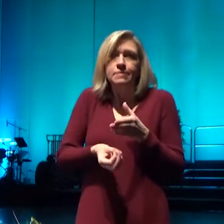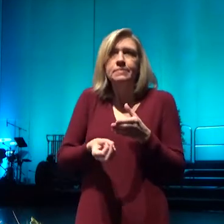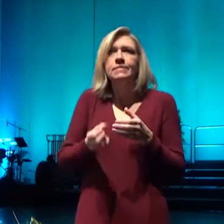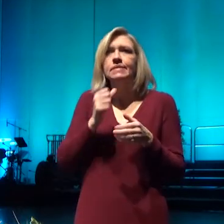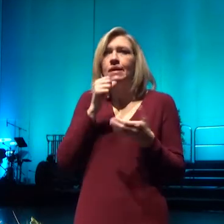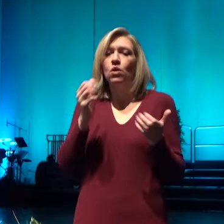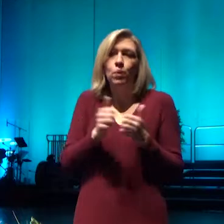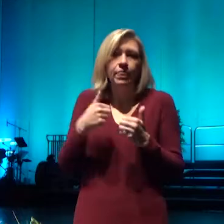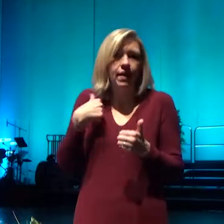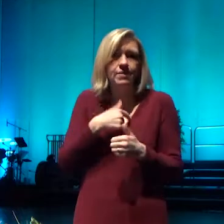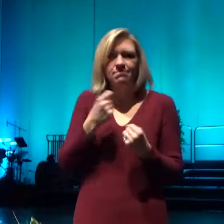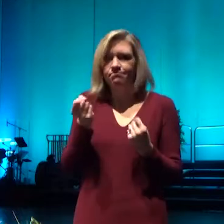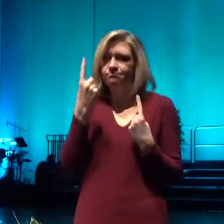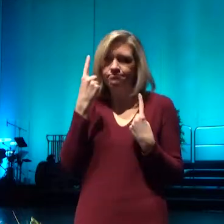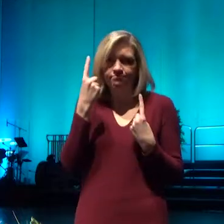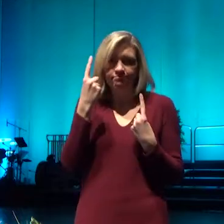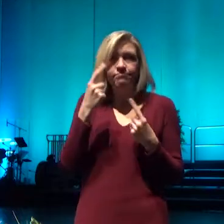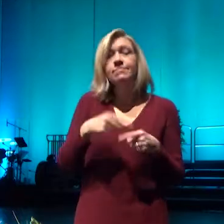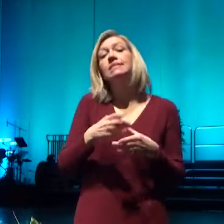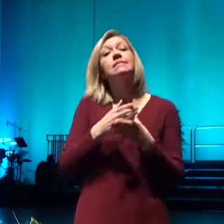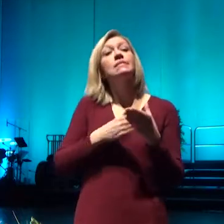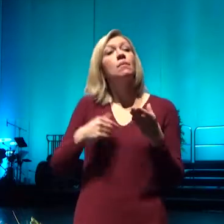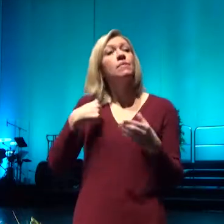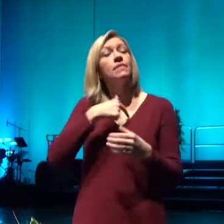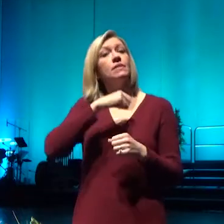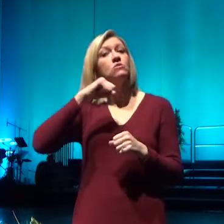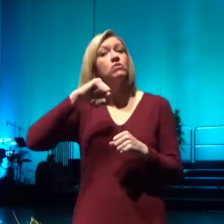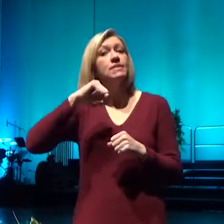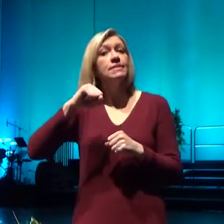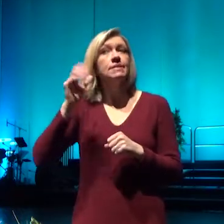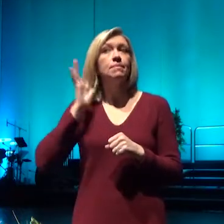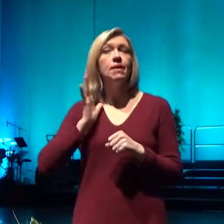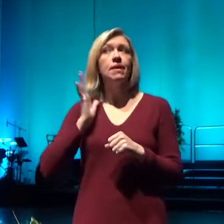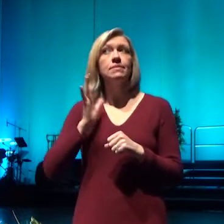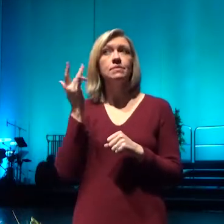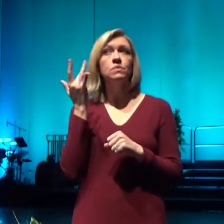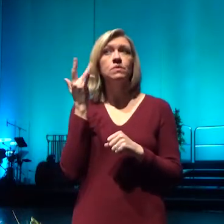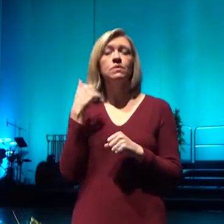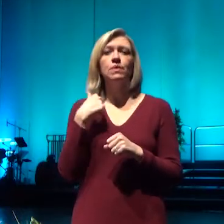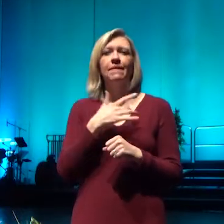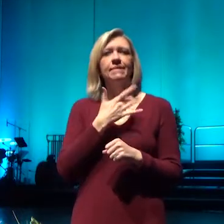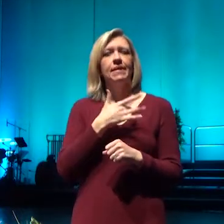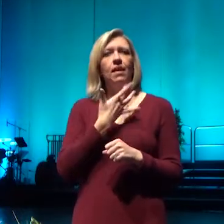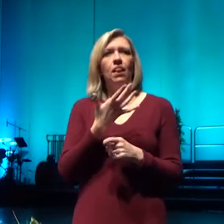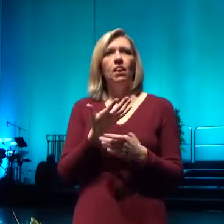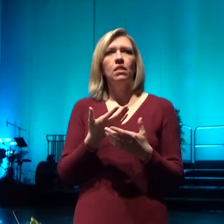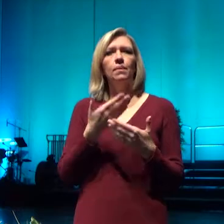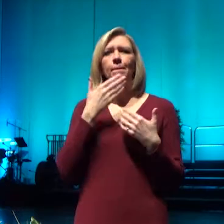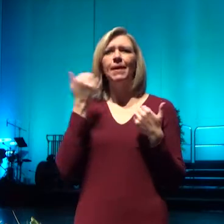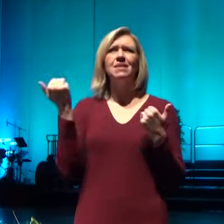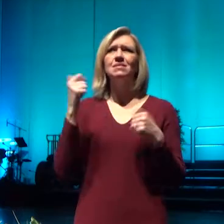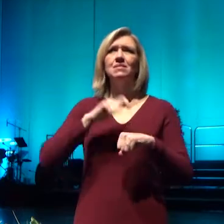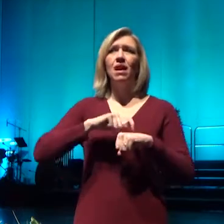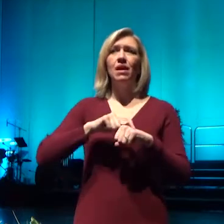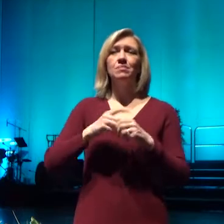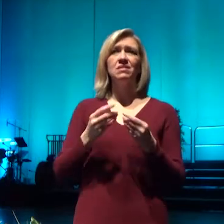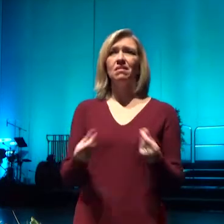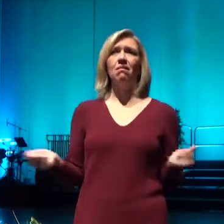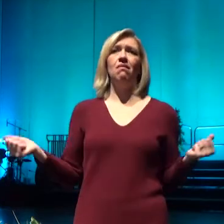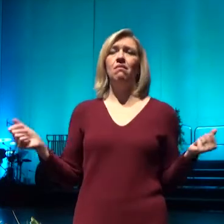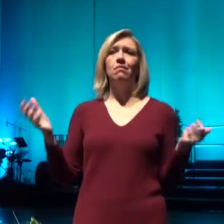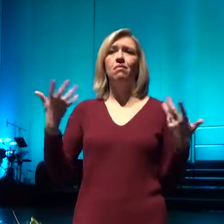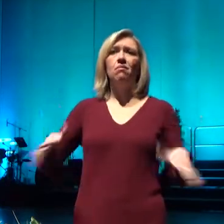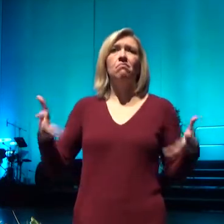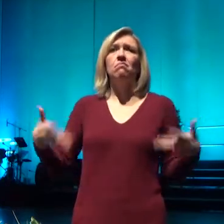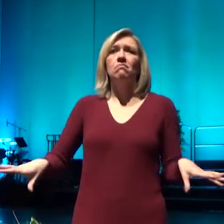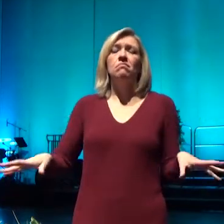understandable. Some of us are resisting the spirit of the past because we feel the best of days are behind us and not